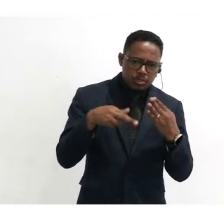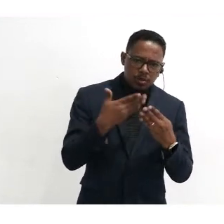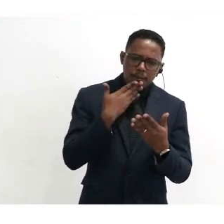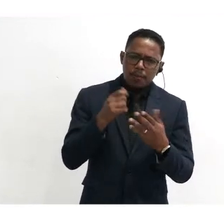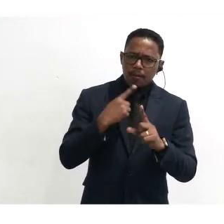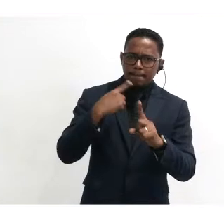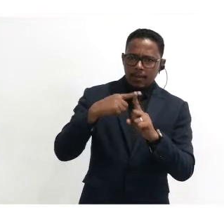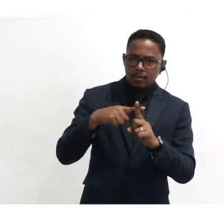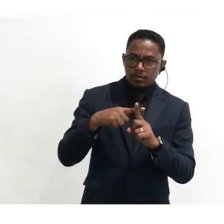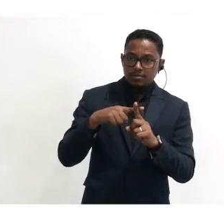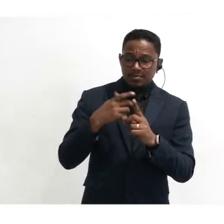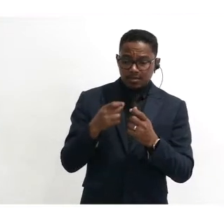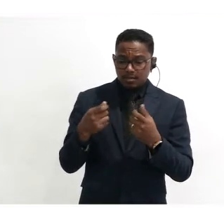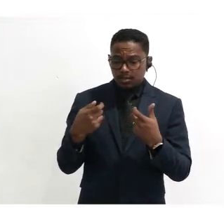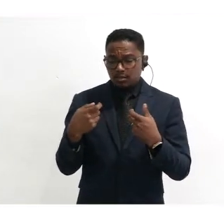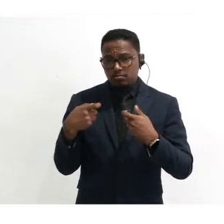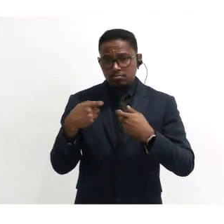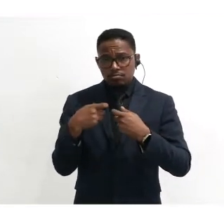In terms of